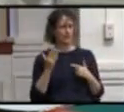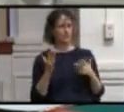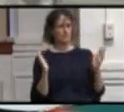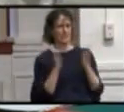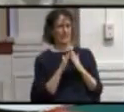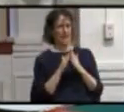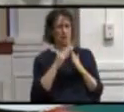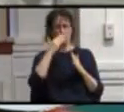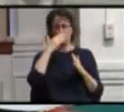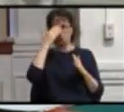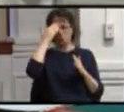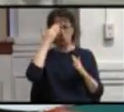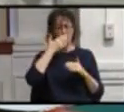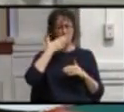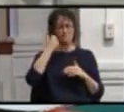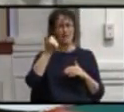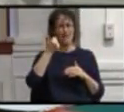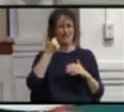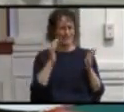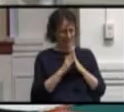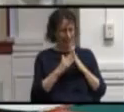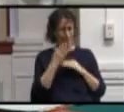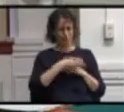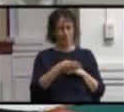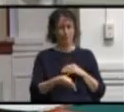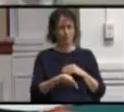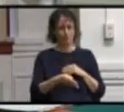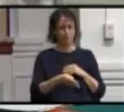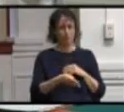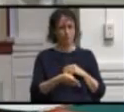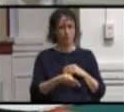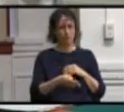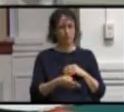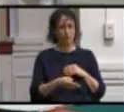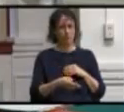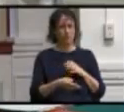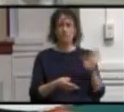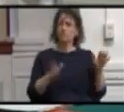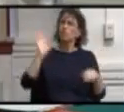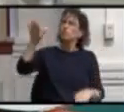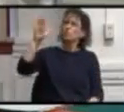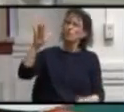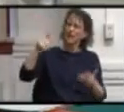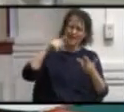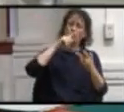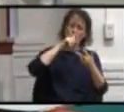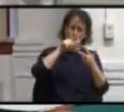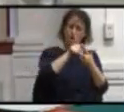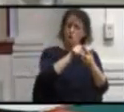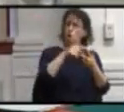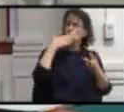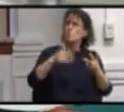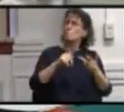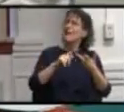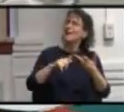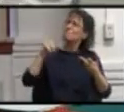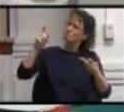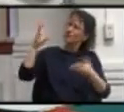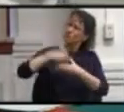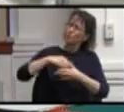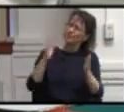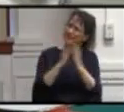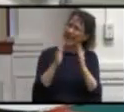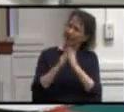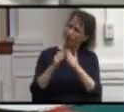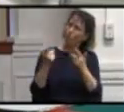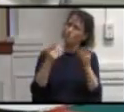there was a brief discussion that they said, yes, these projects would come to the town, which would probably be the planning office, which would be the natural place. But